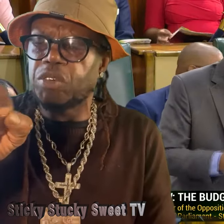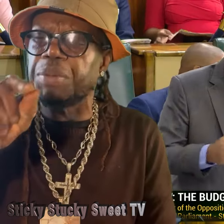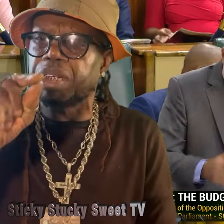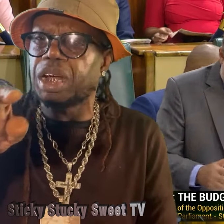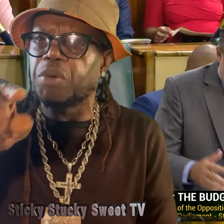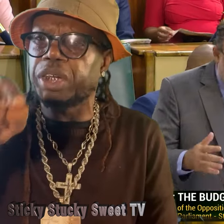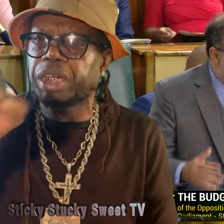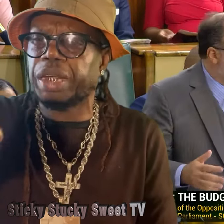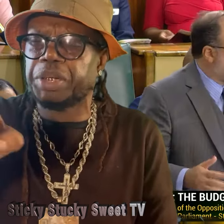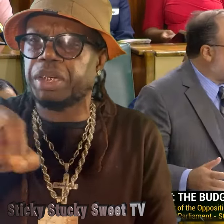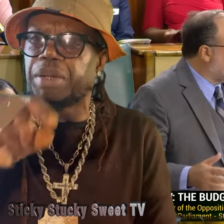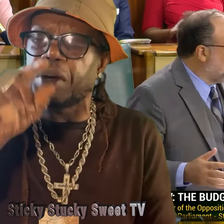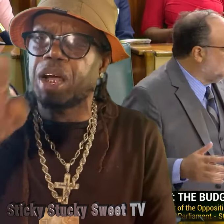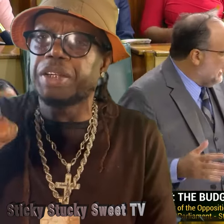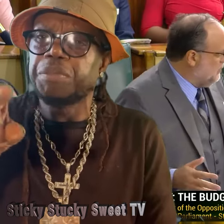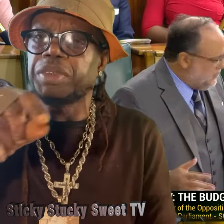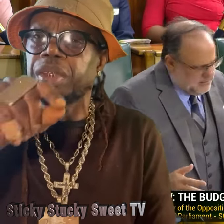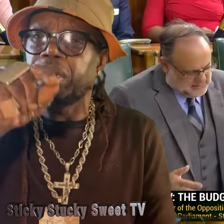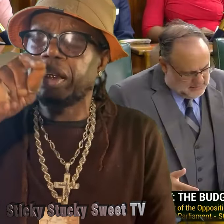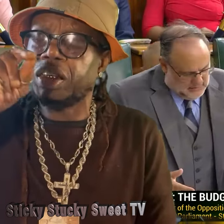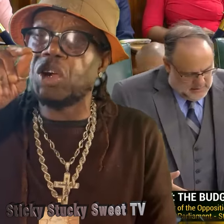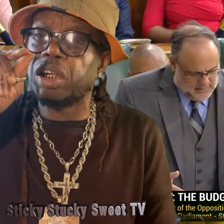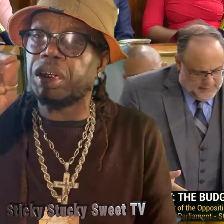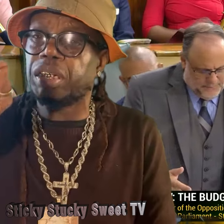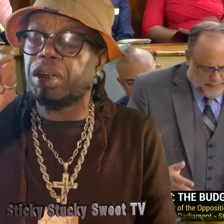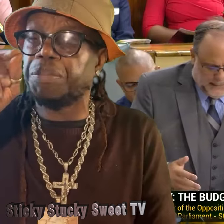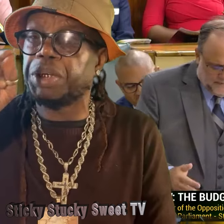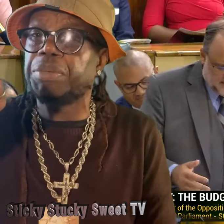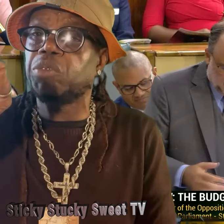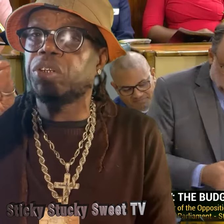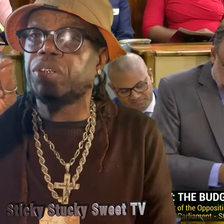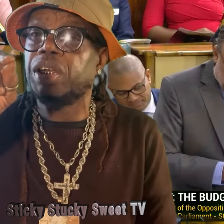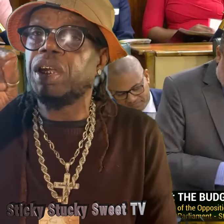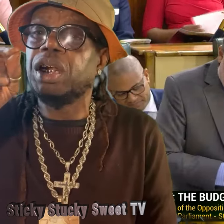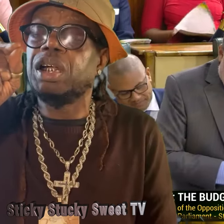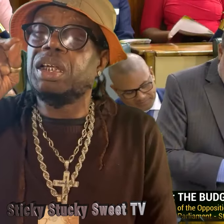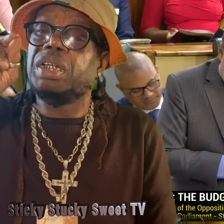it when we are talking about the same thing. Say, Mark, you and your MP